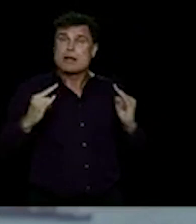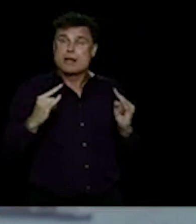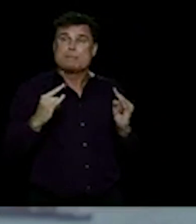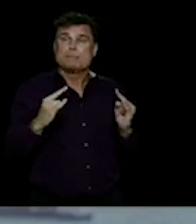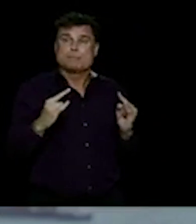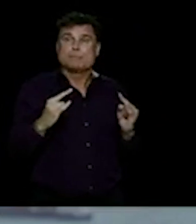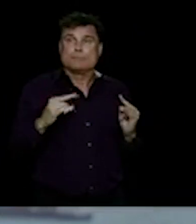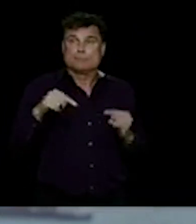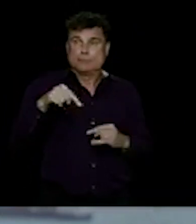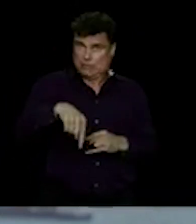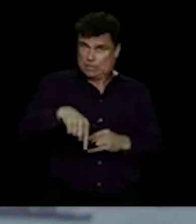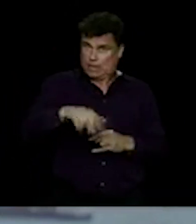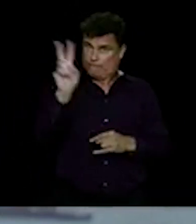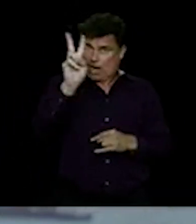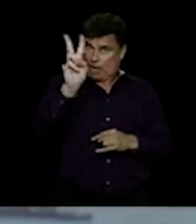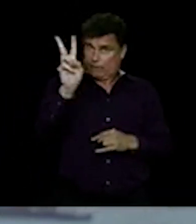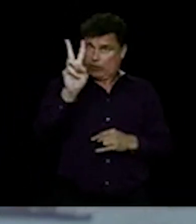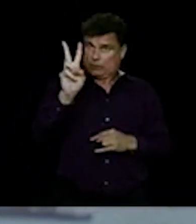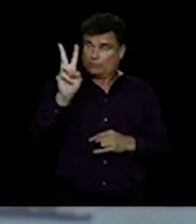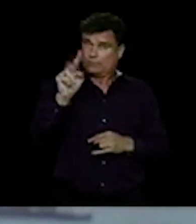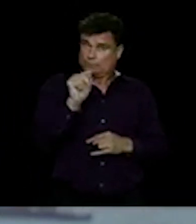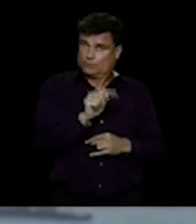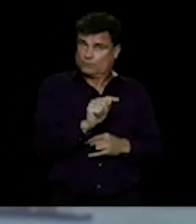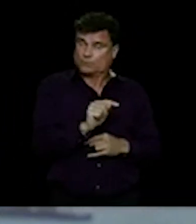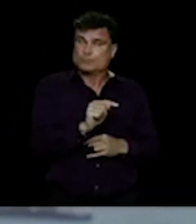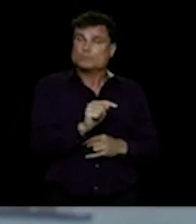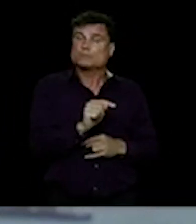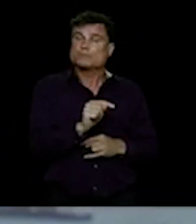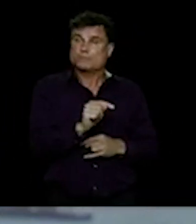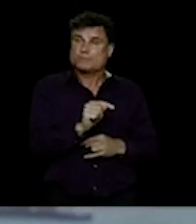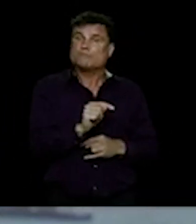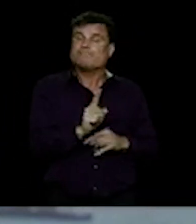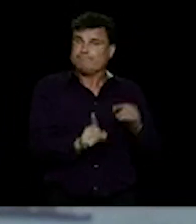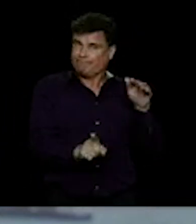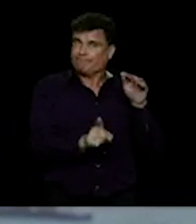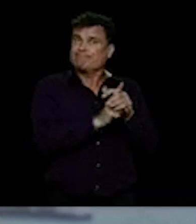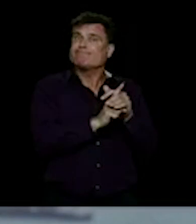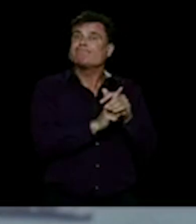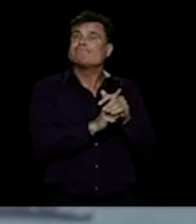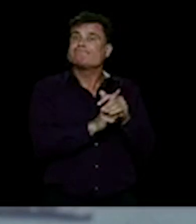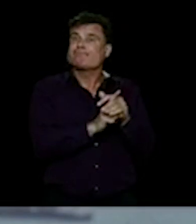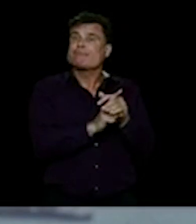the instructors in the camp has tested positive, and there's a number of